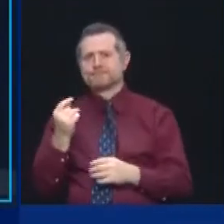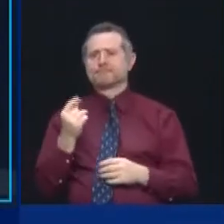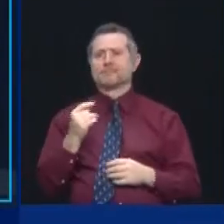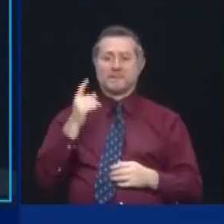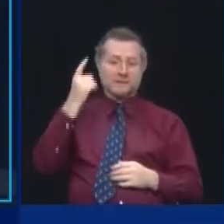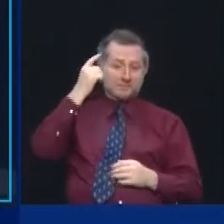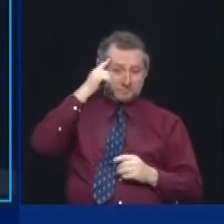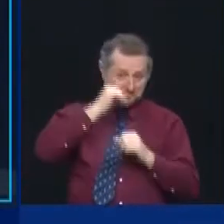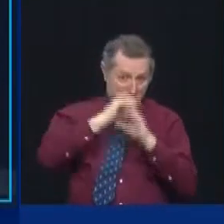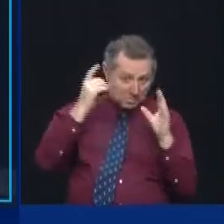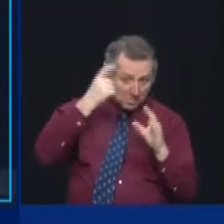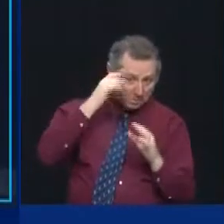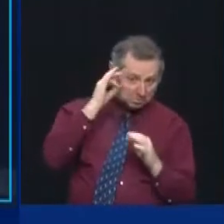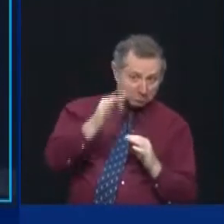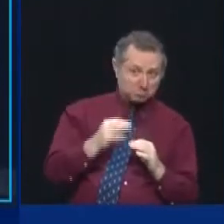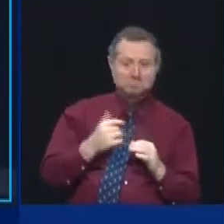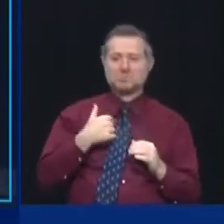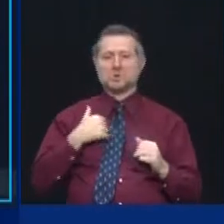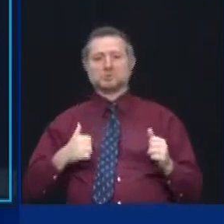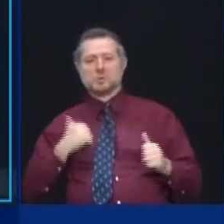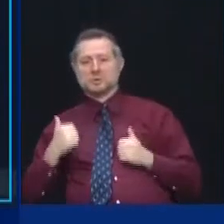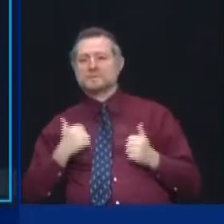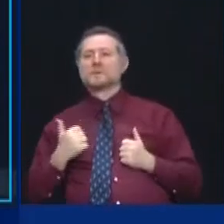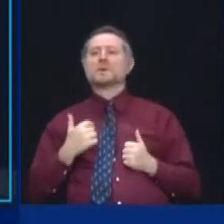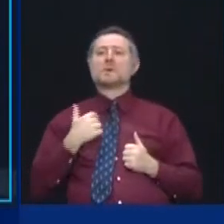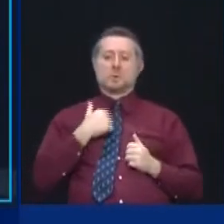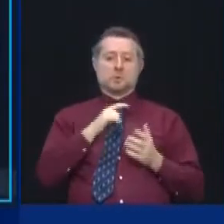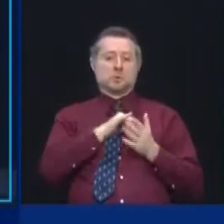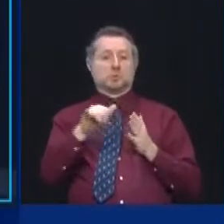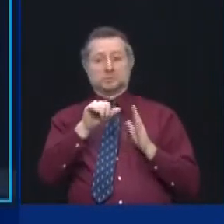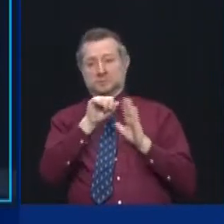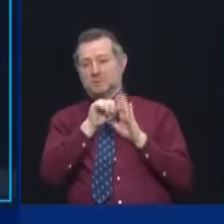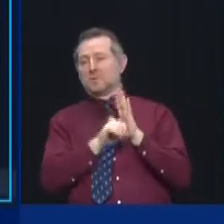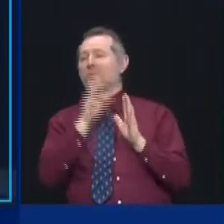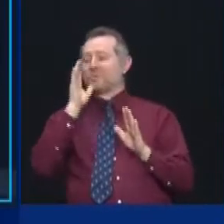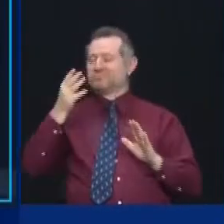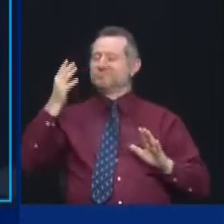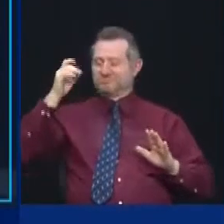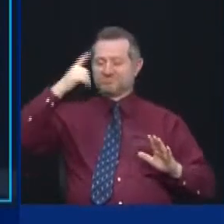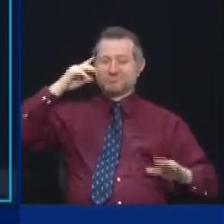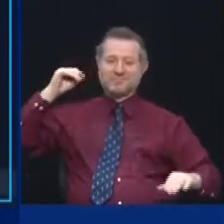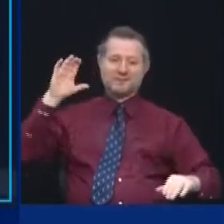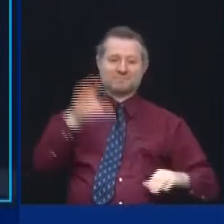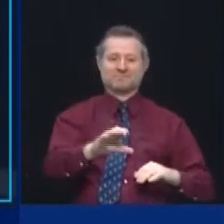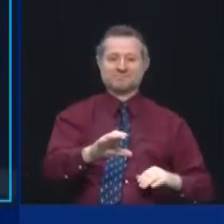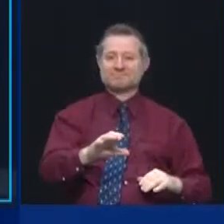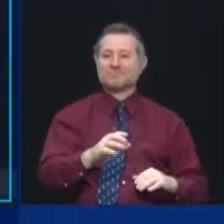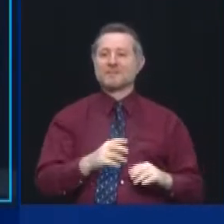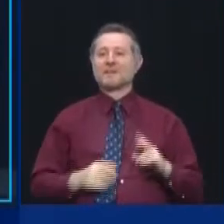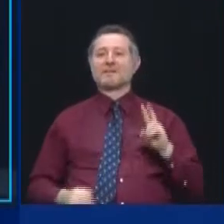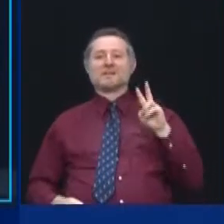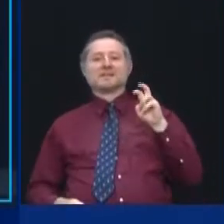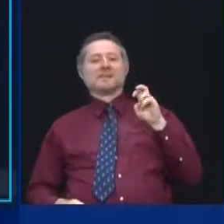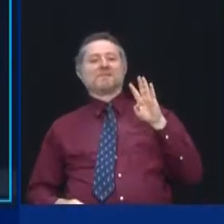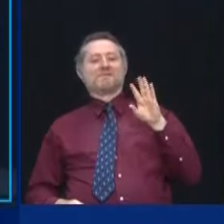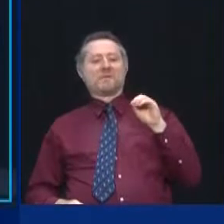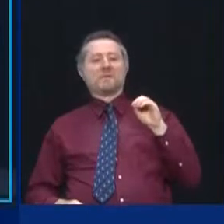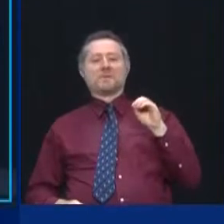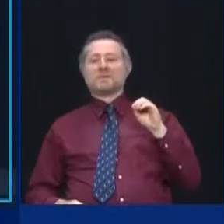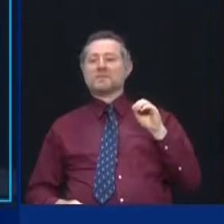is going to participate in that program and coordinate it, and we're going to target it towards young people. We want to get our quote-unquote young